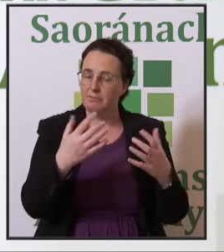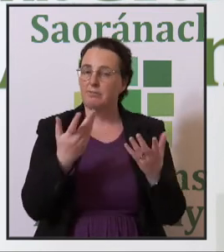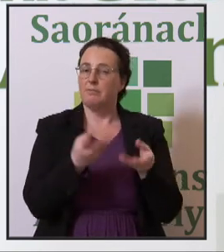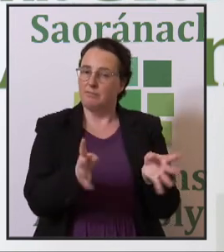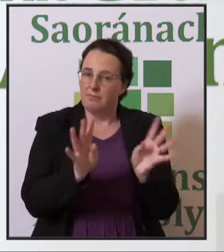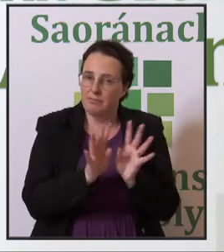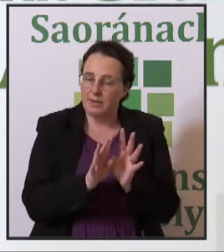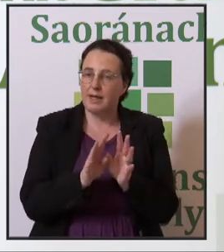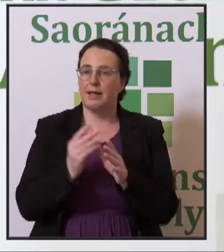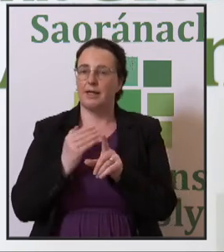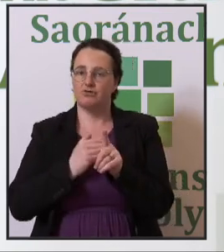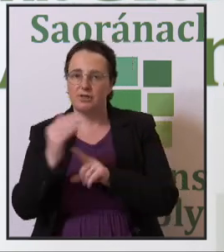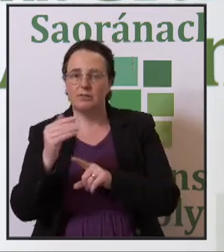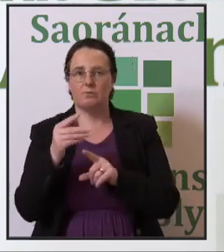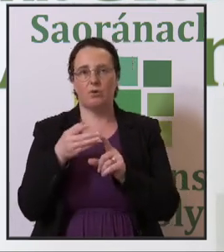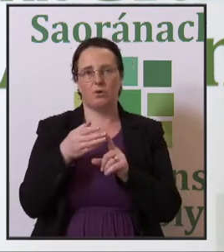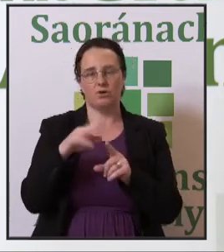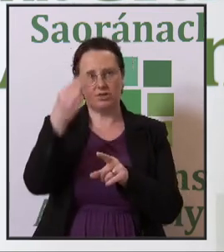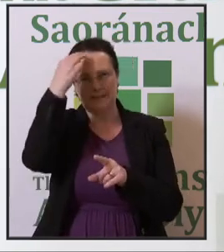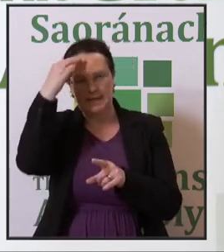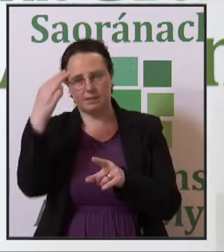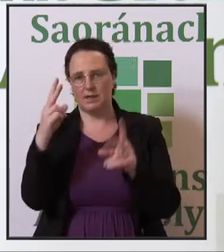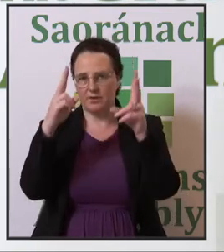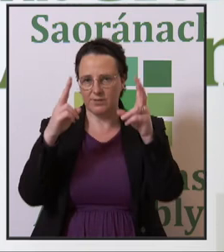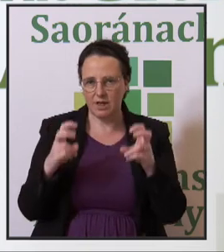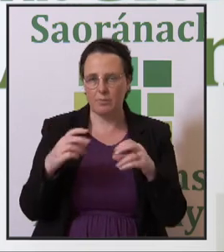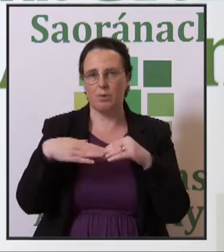of a topic and lead to a more informed